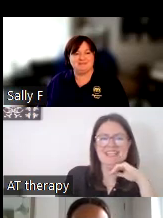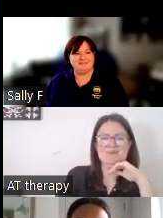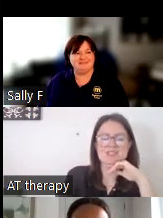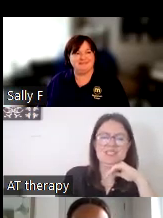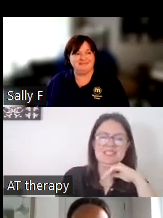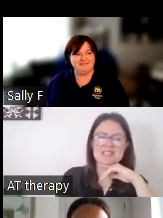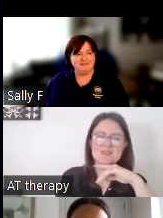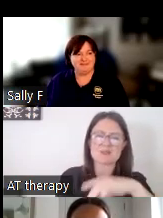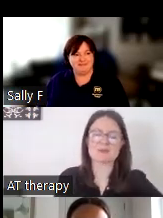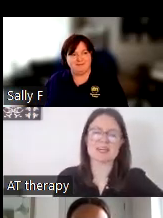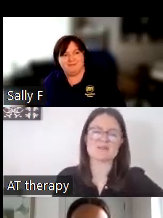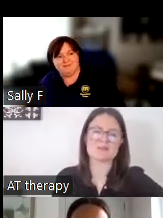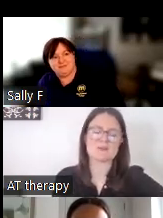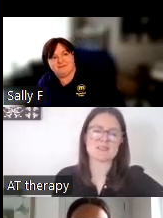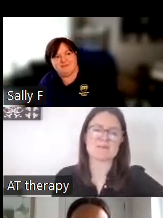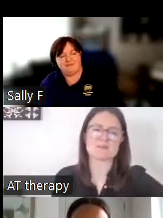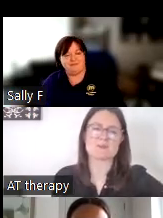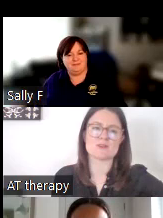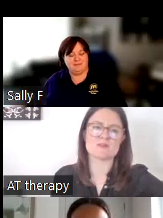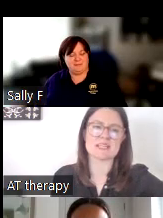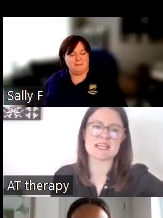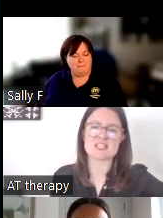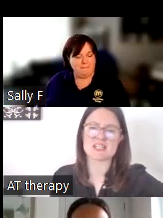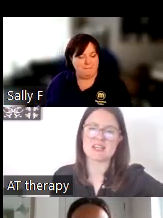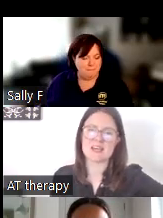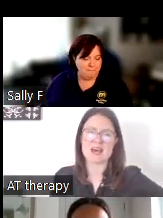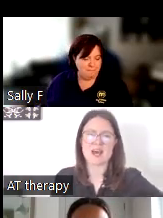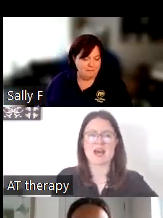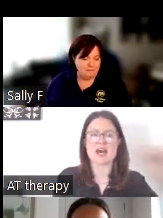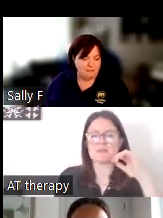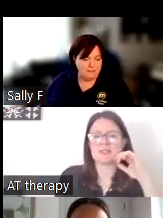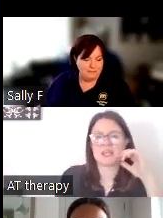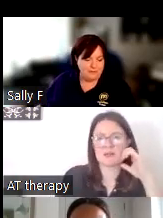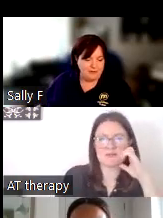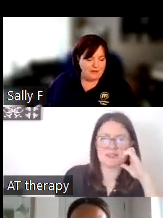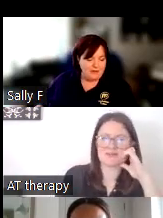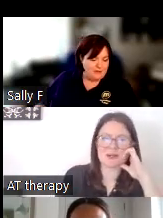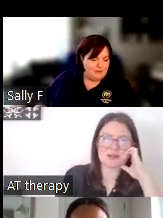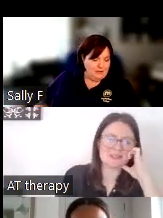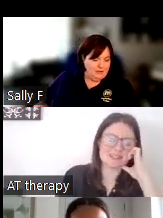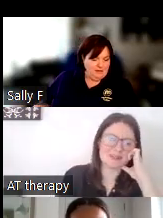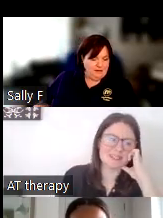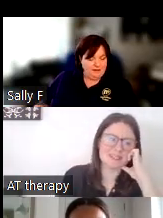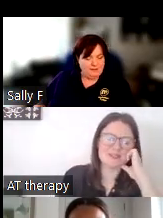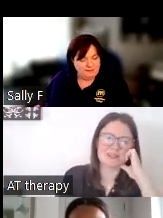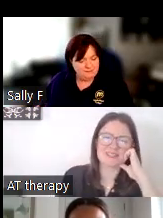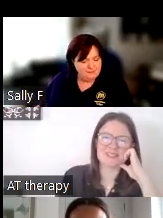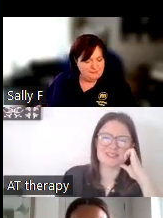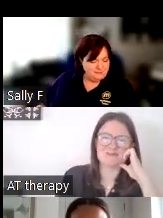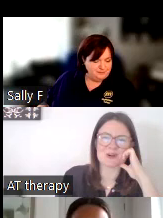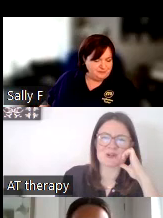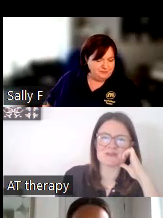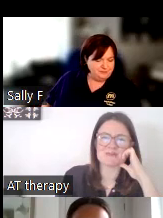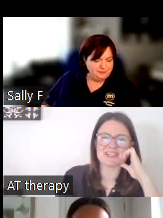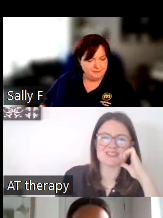Sally. I am just going to leave you with some top tips before we finish. So first of all, using Makaton